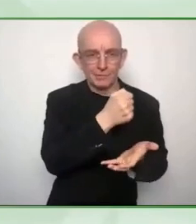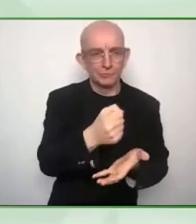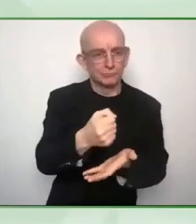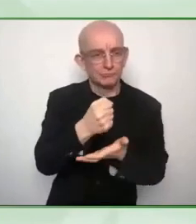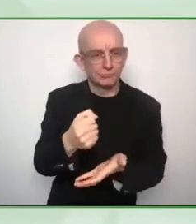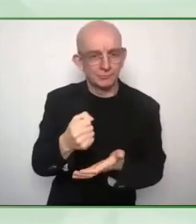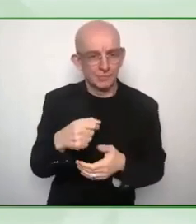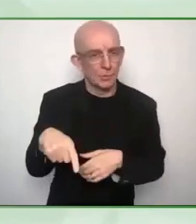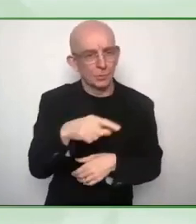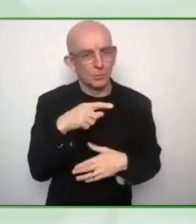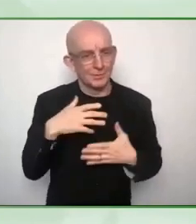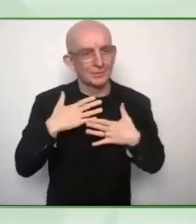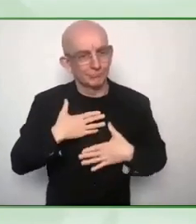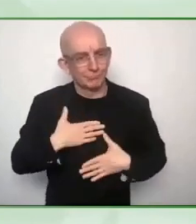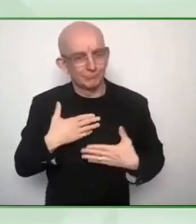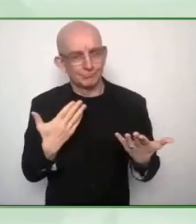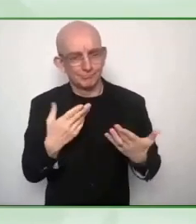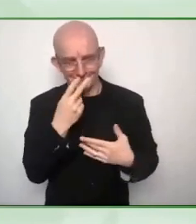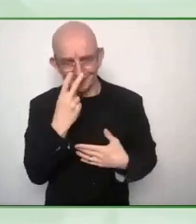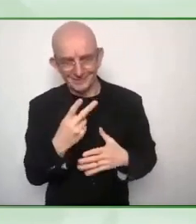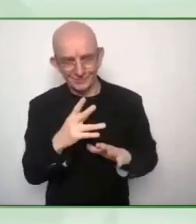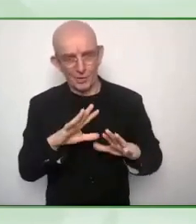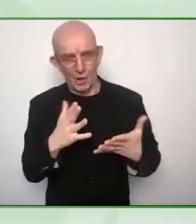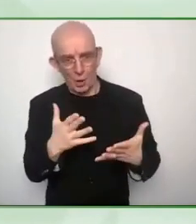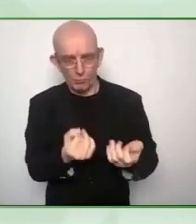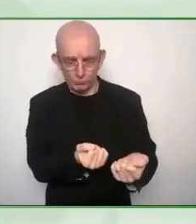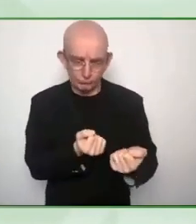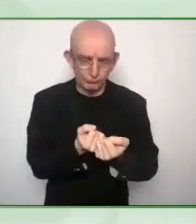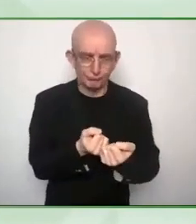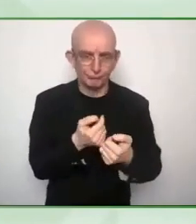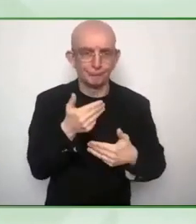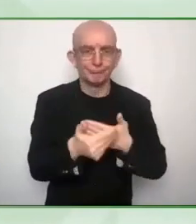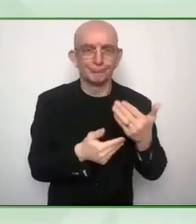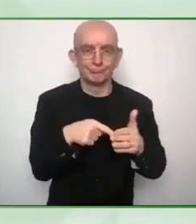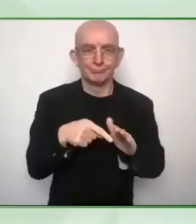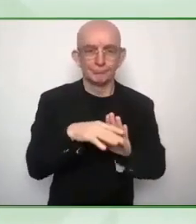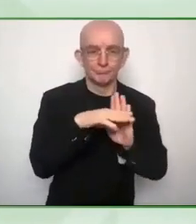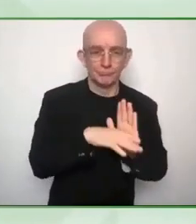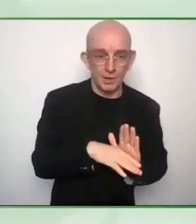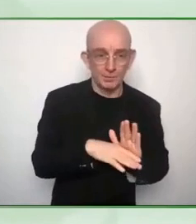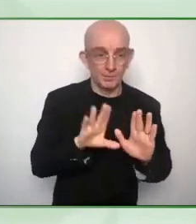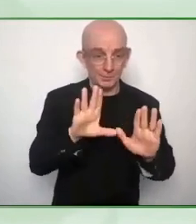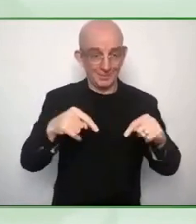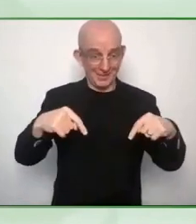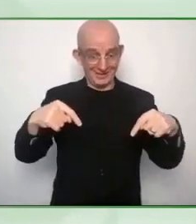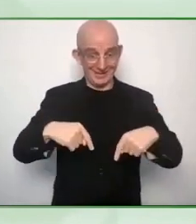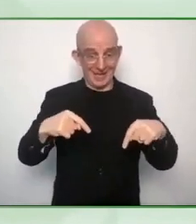is just about to start negotiating a resolution that will